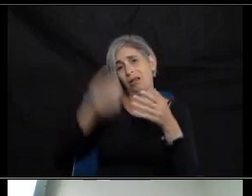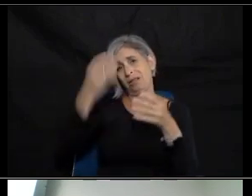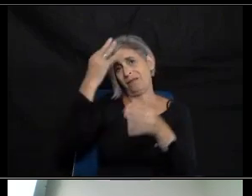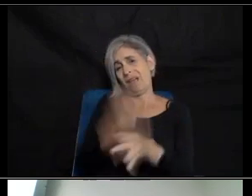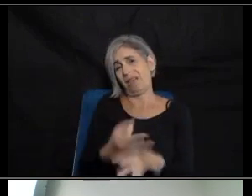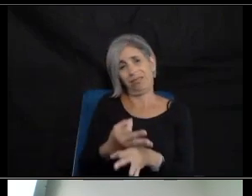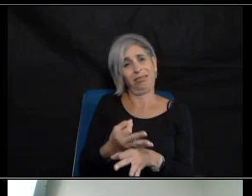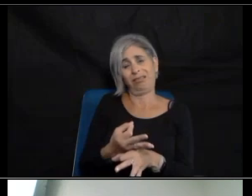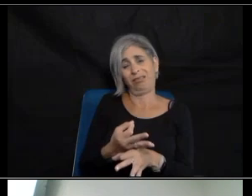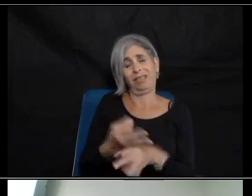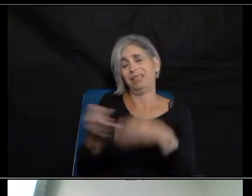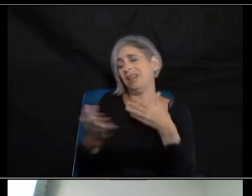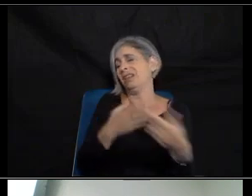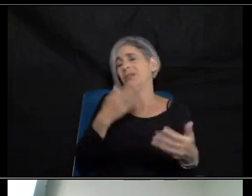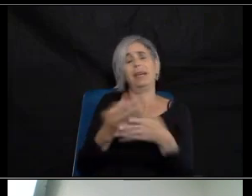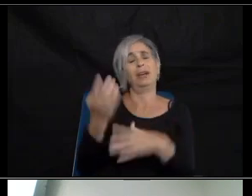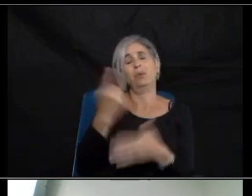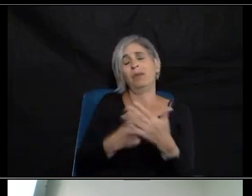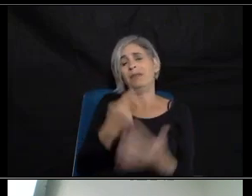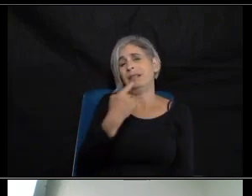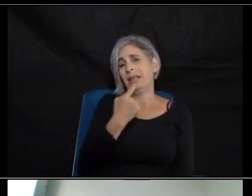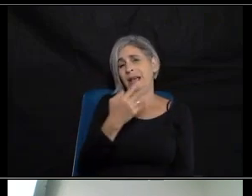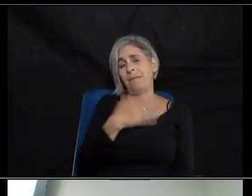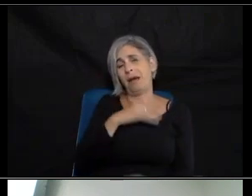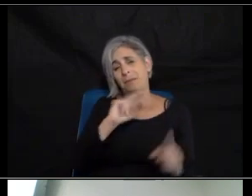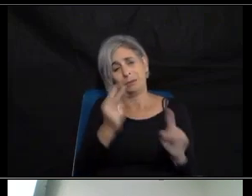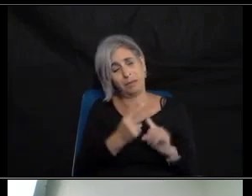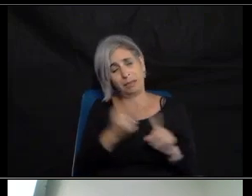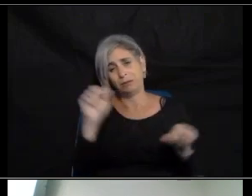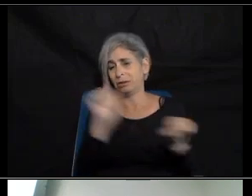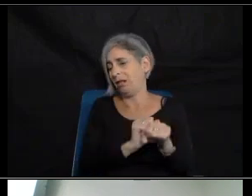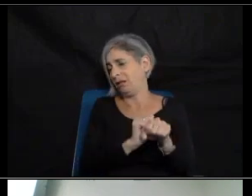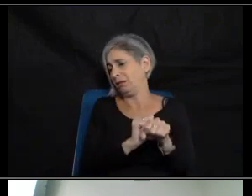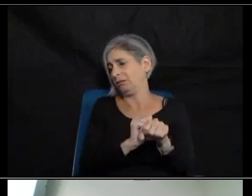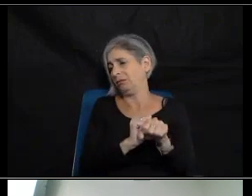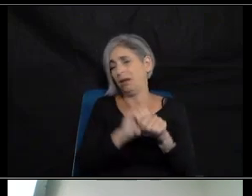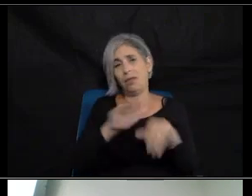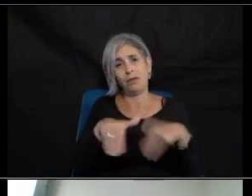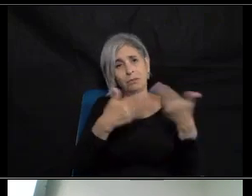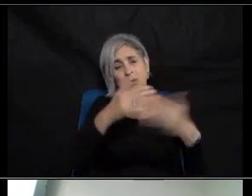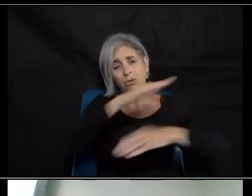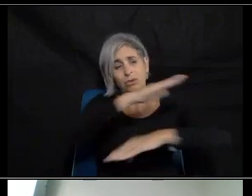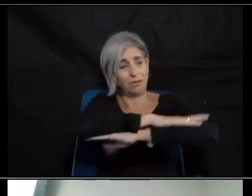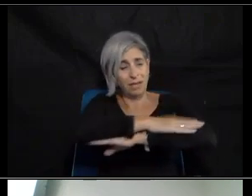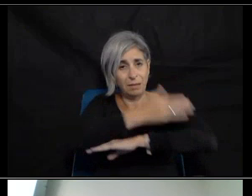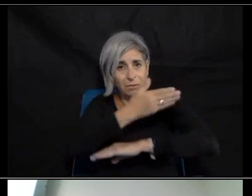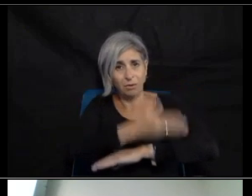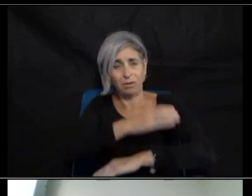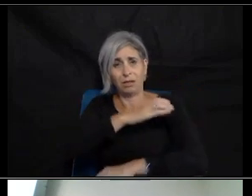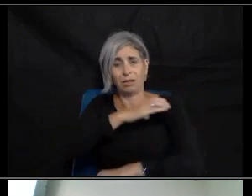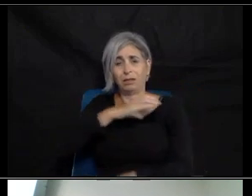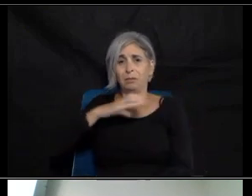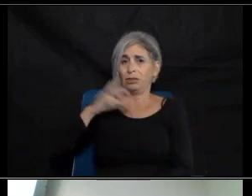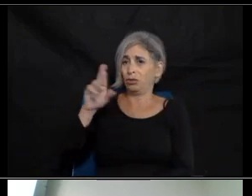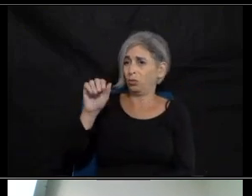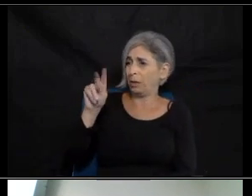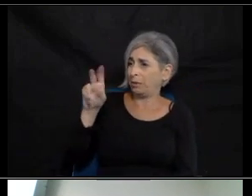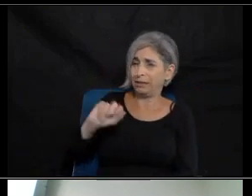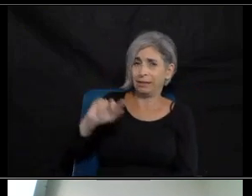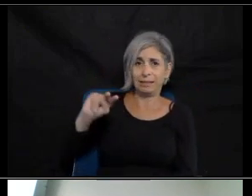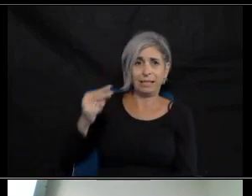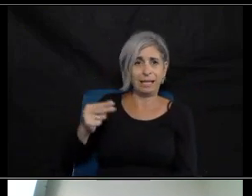doesn't matter what's said at this point. My position is firm. There's a motion on the table. Christina has seconded it. I